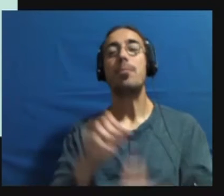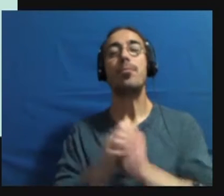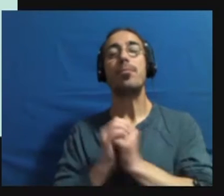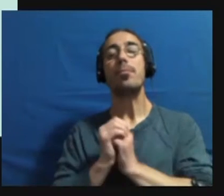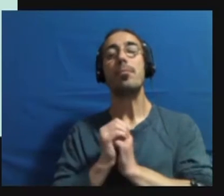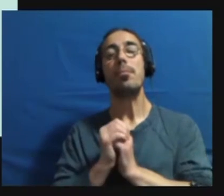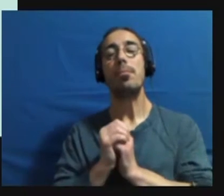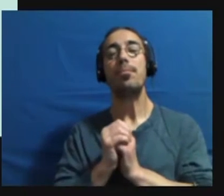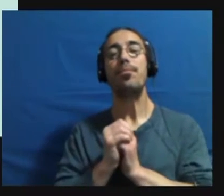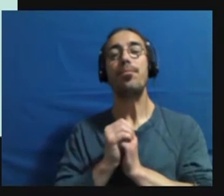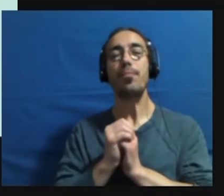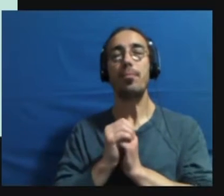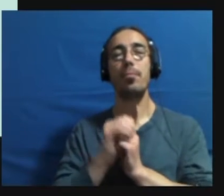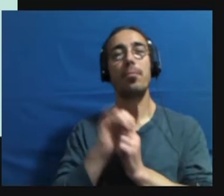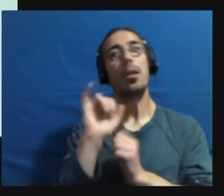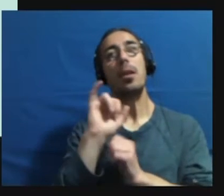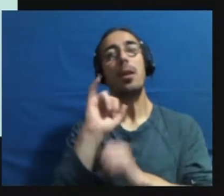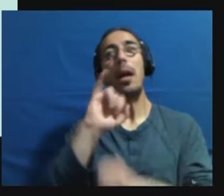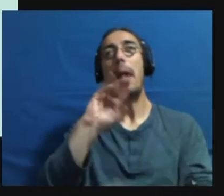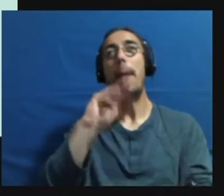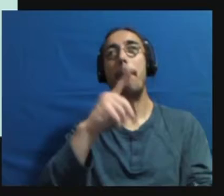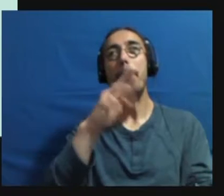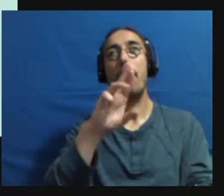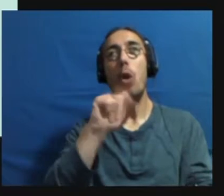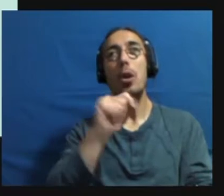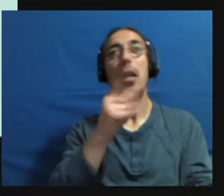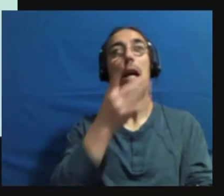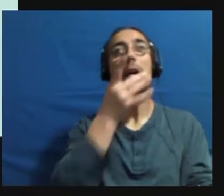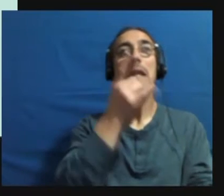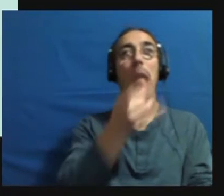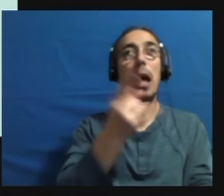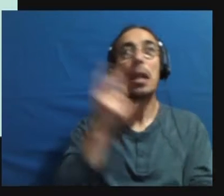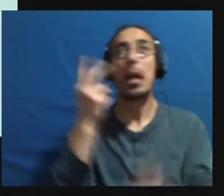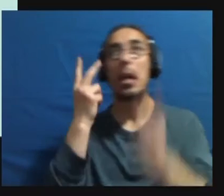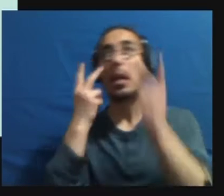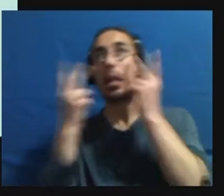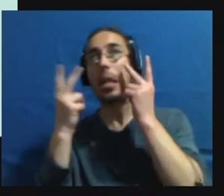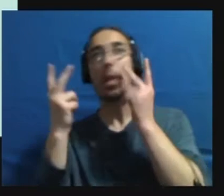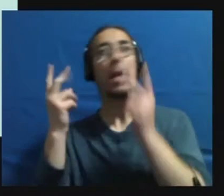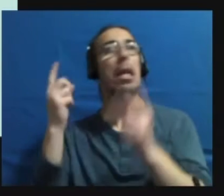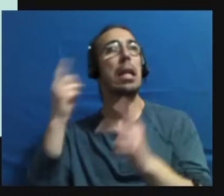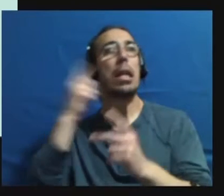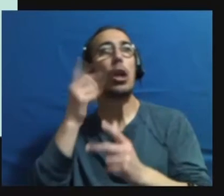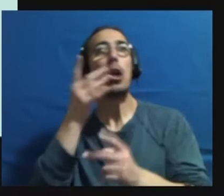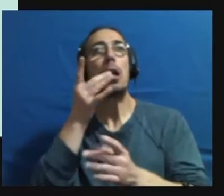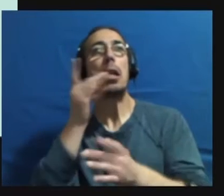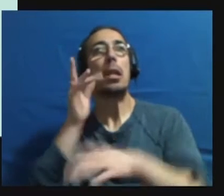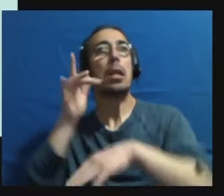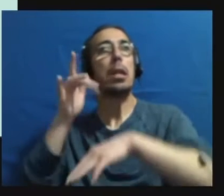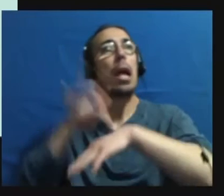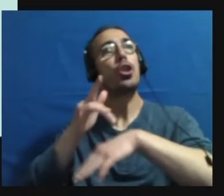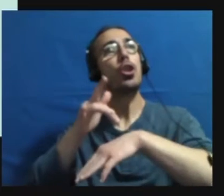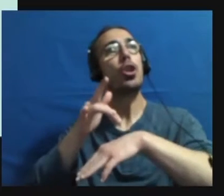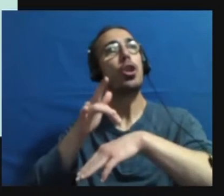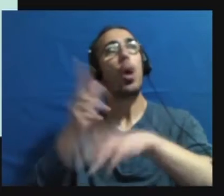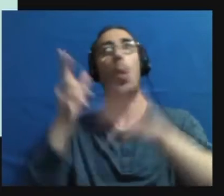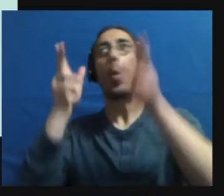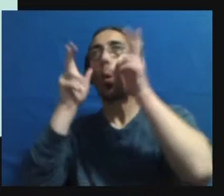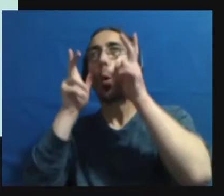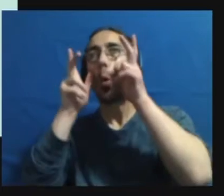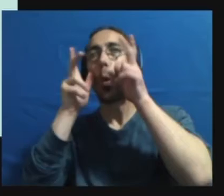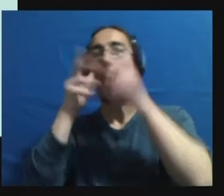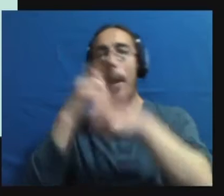from, sight, taste, touch, our brains take that information in, make sense of